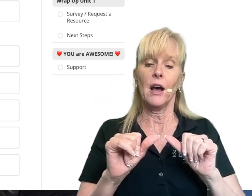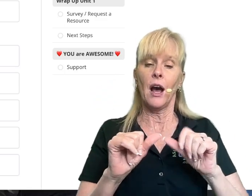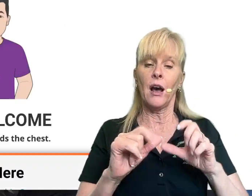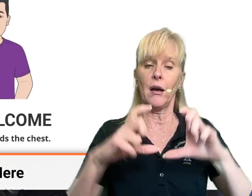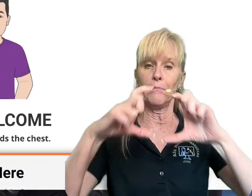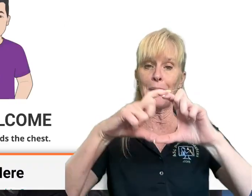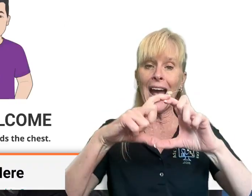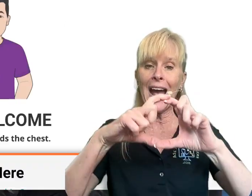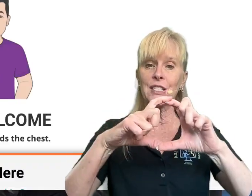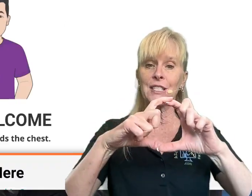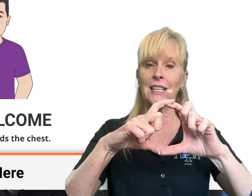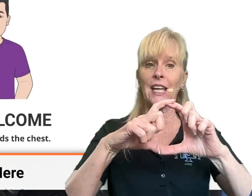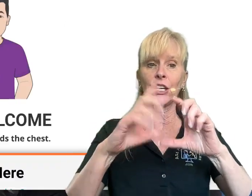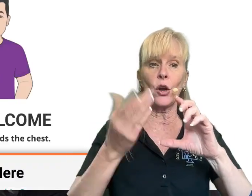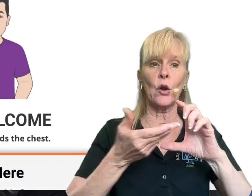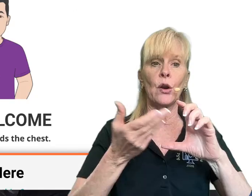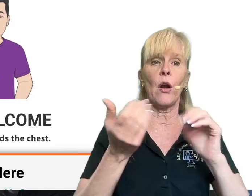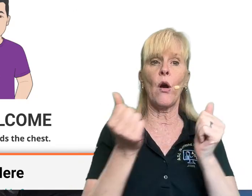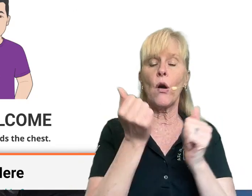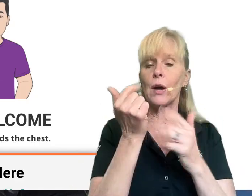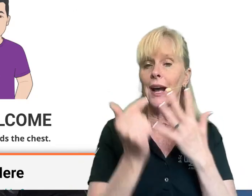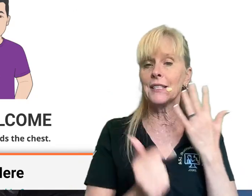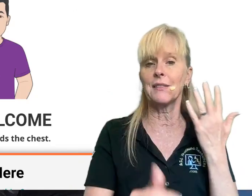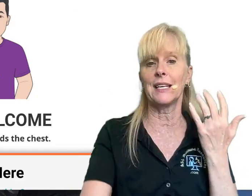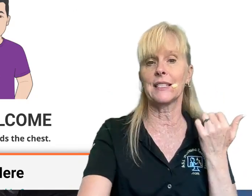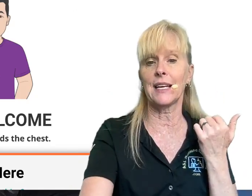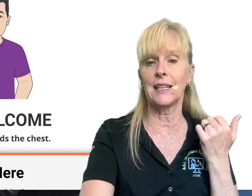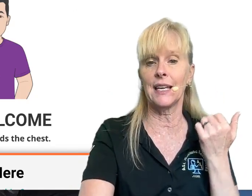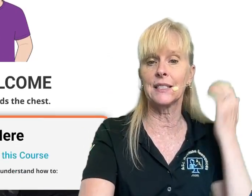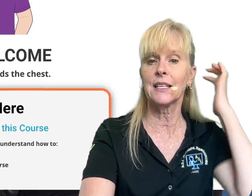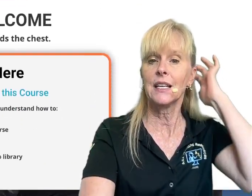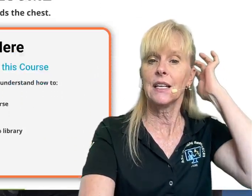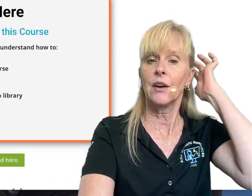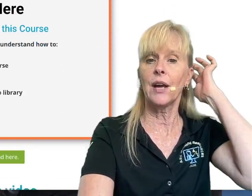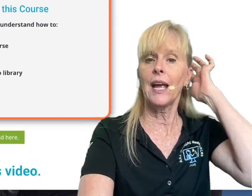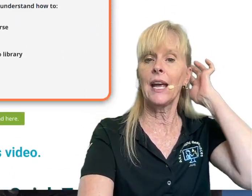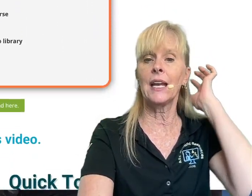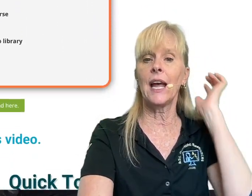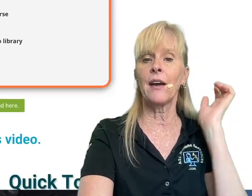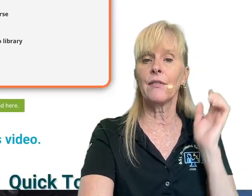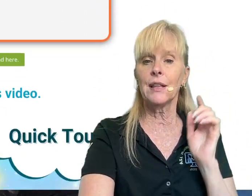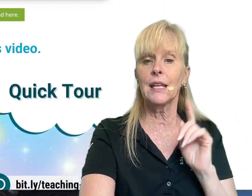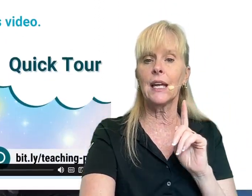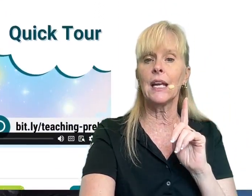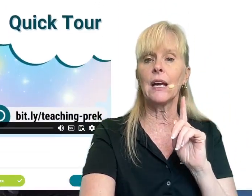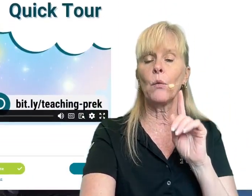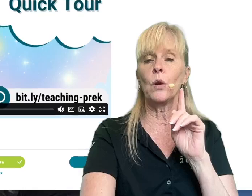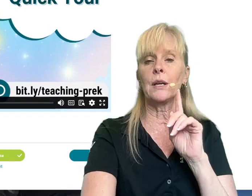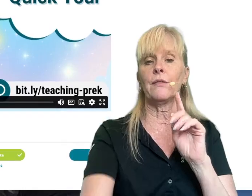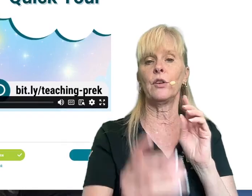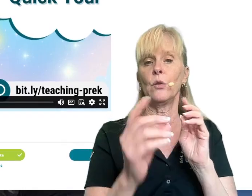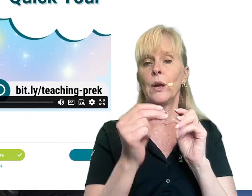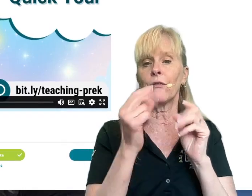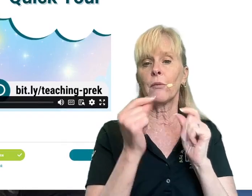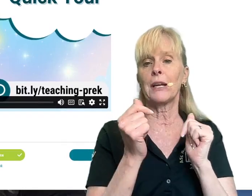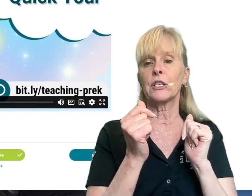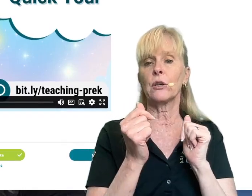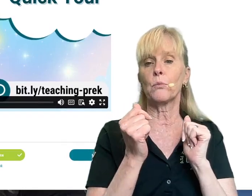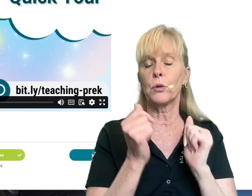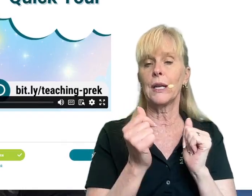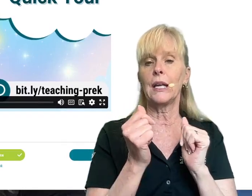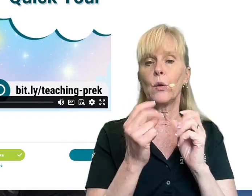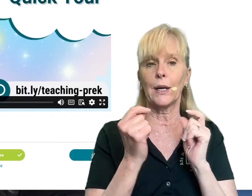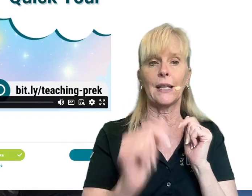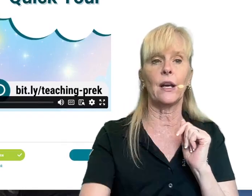have badges that they could earn, all kinds of things like this. Okay, and everything will give you